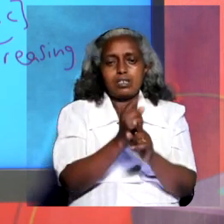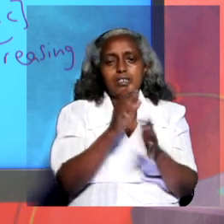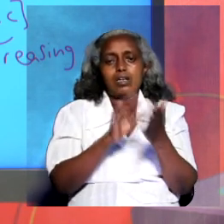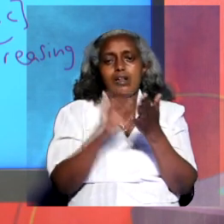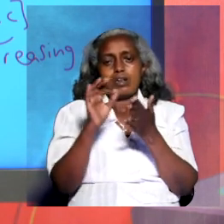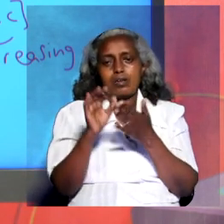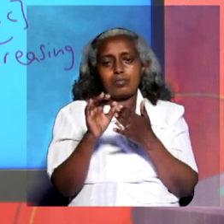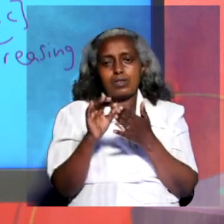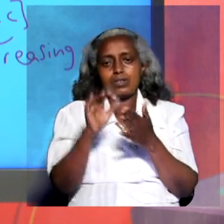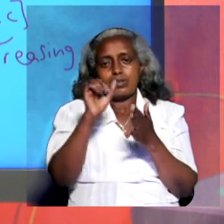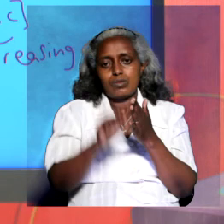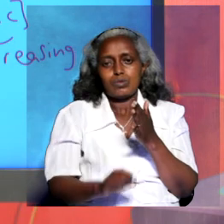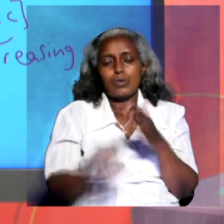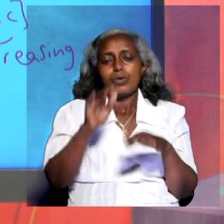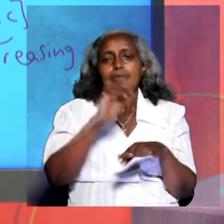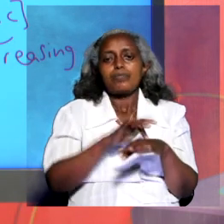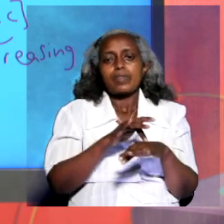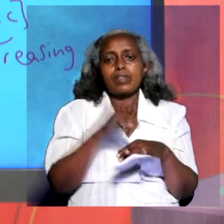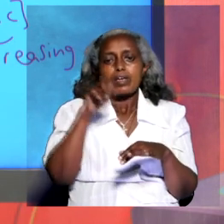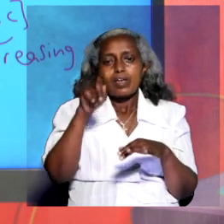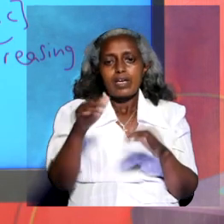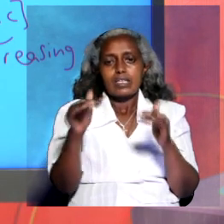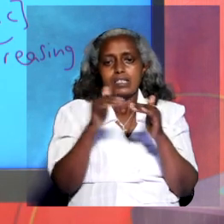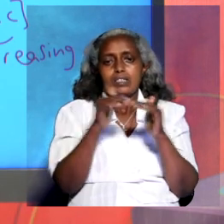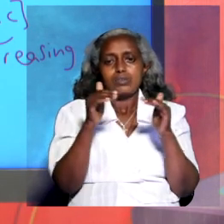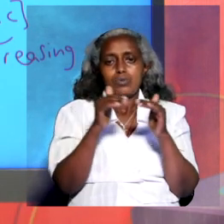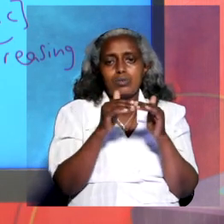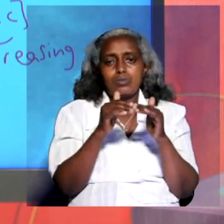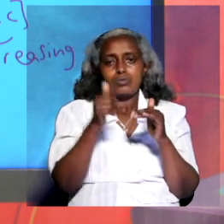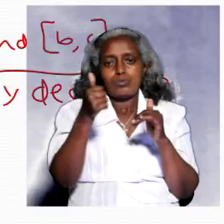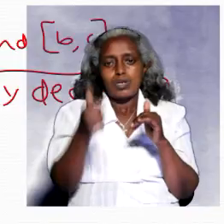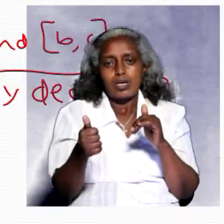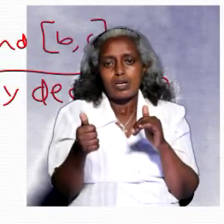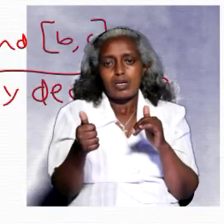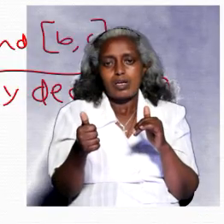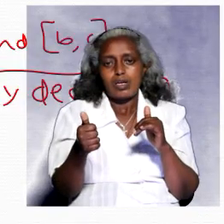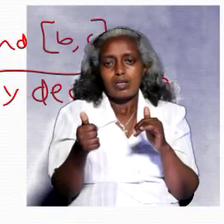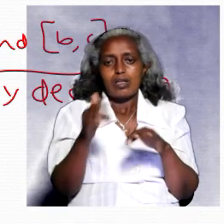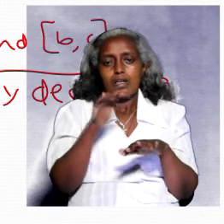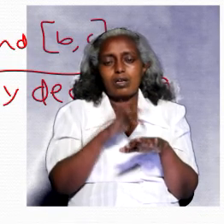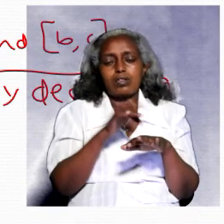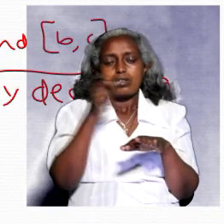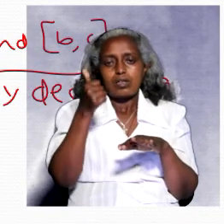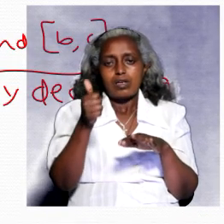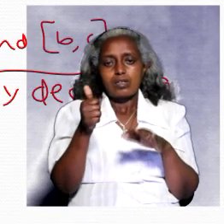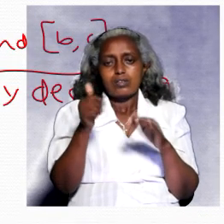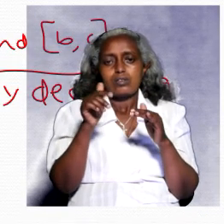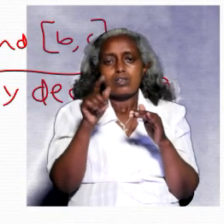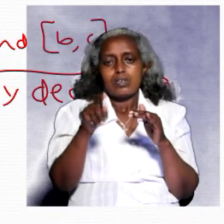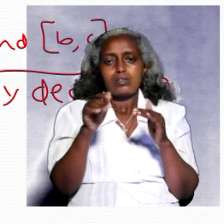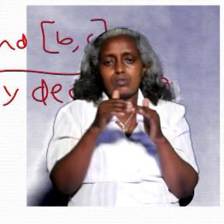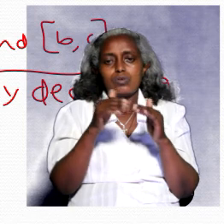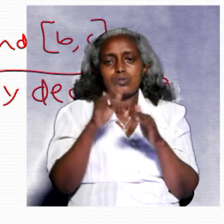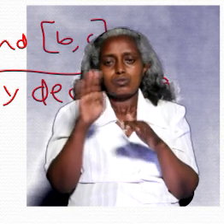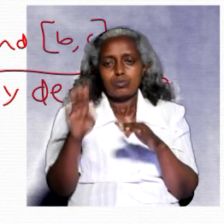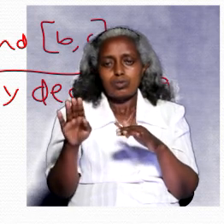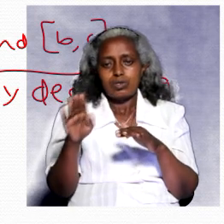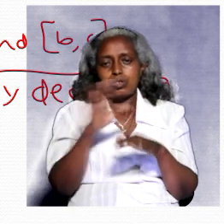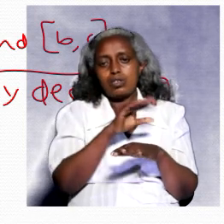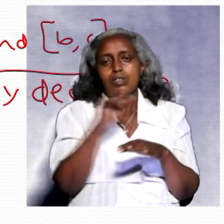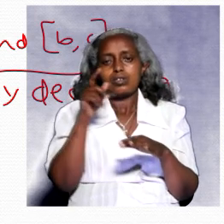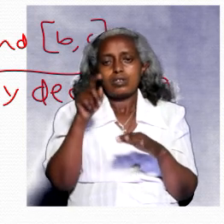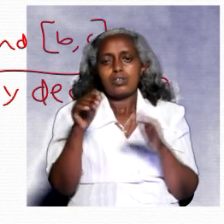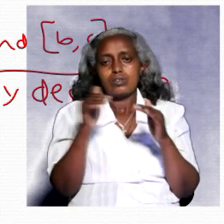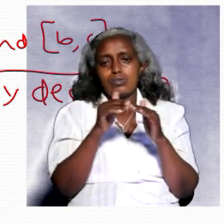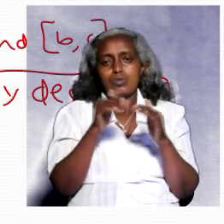numbers. So at x is equal to a, at x is equal to b, and at